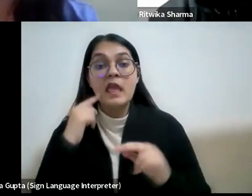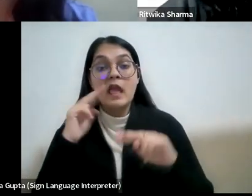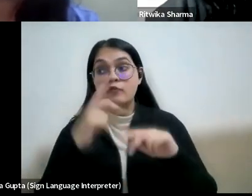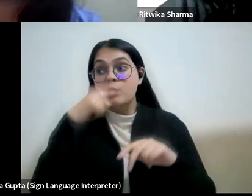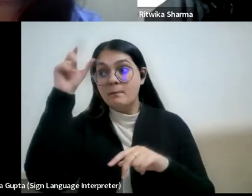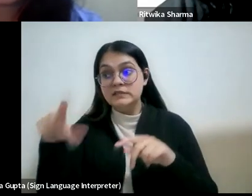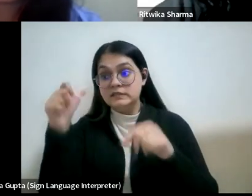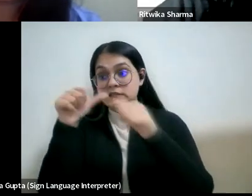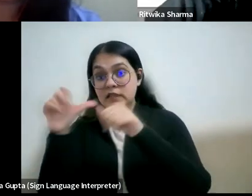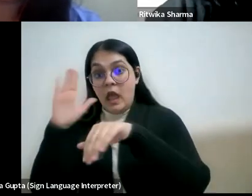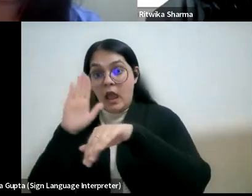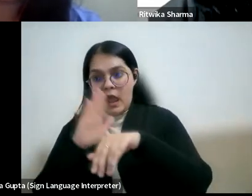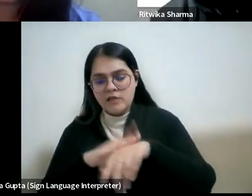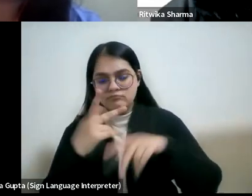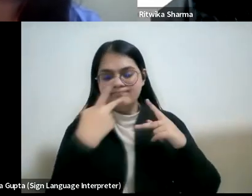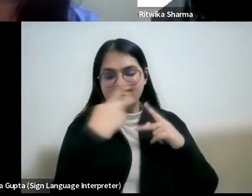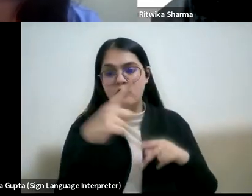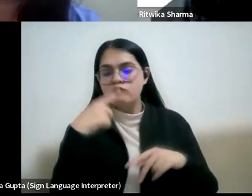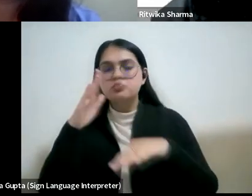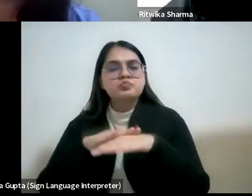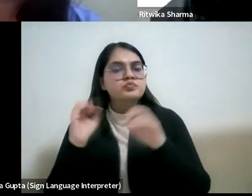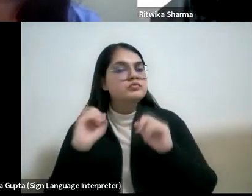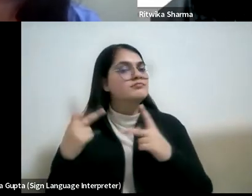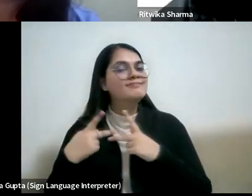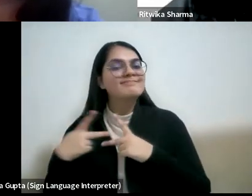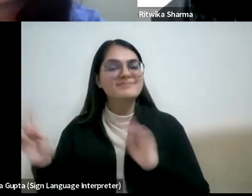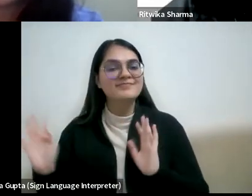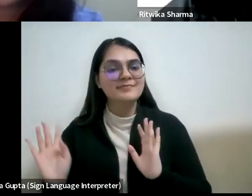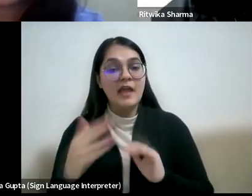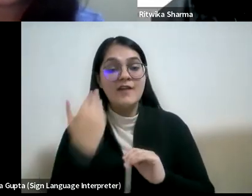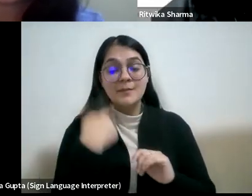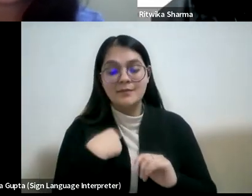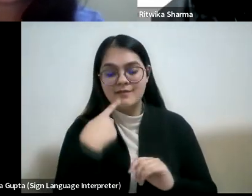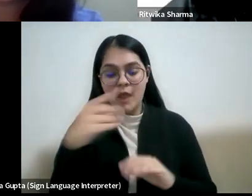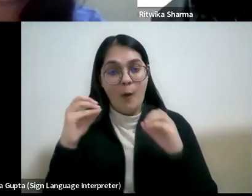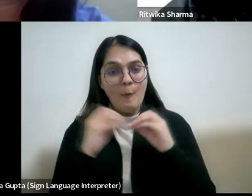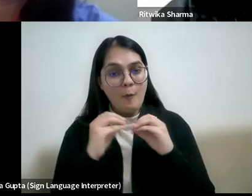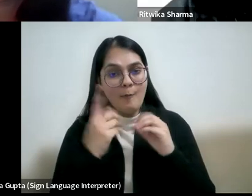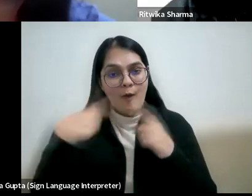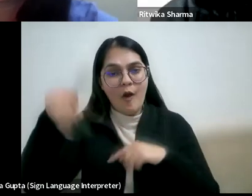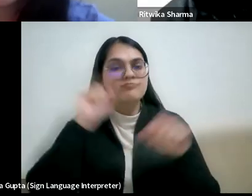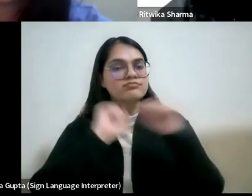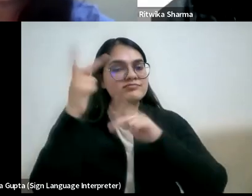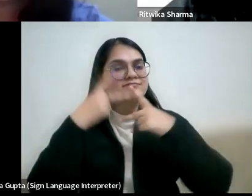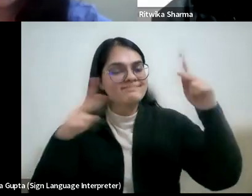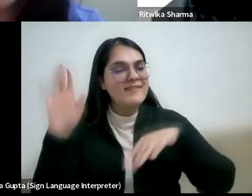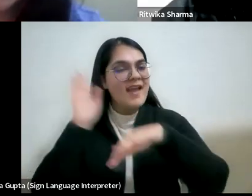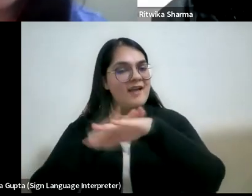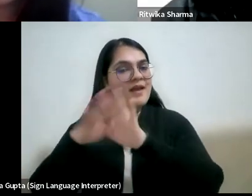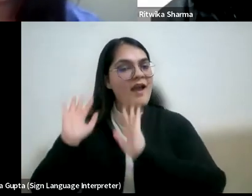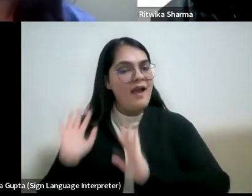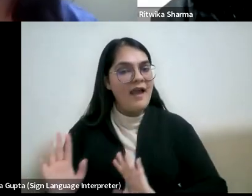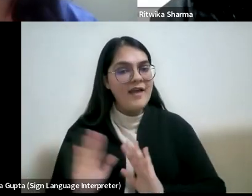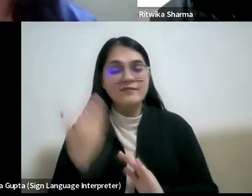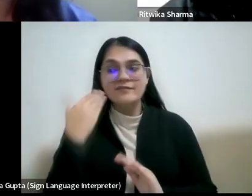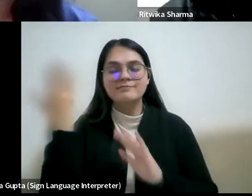So that certainly plays a lot. And when I say Bombay, I'm referring to all the Bombay riots and the experiences that people have of that